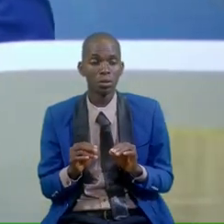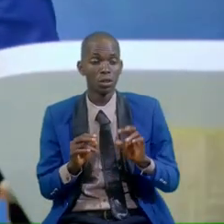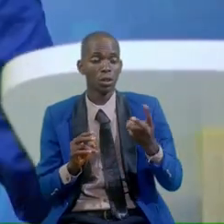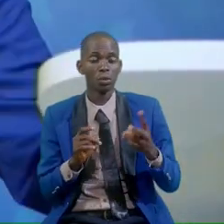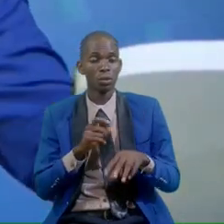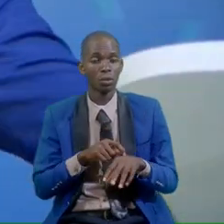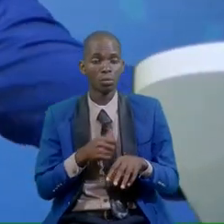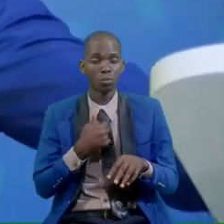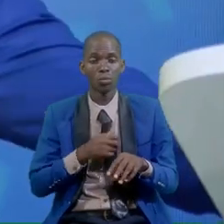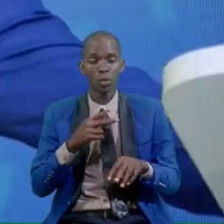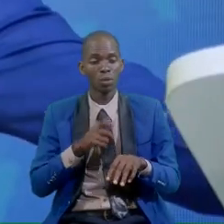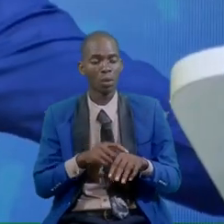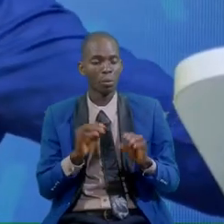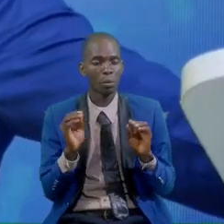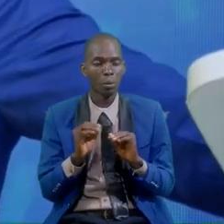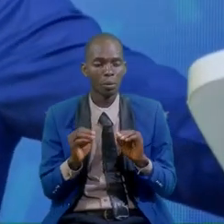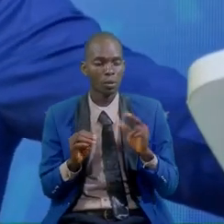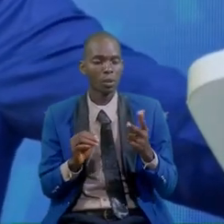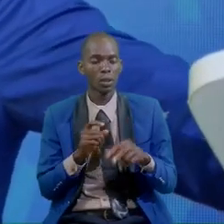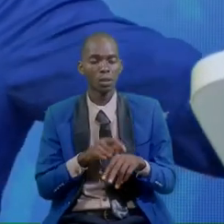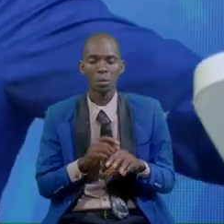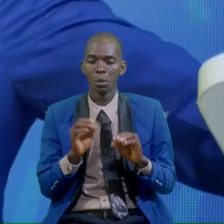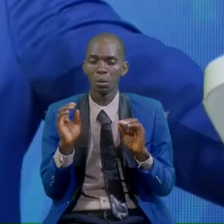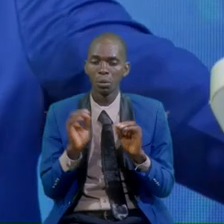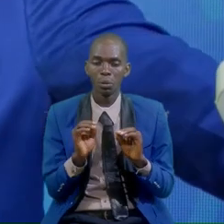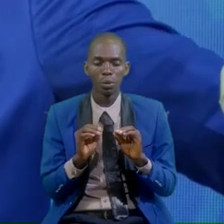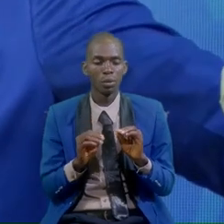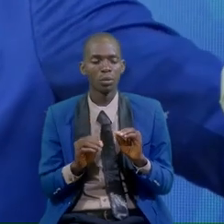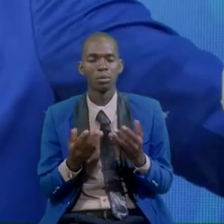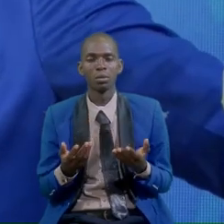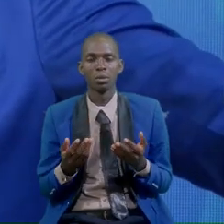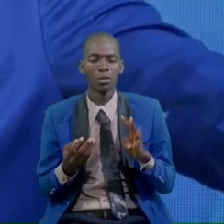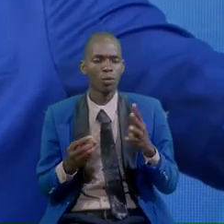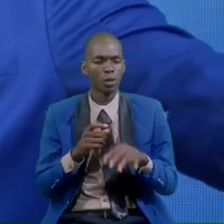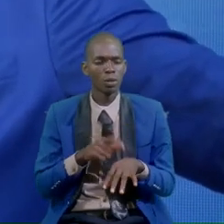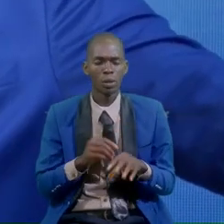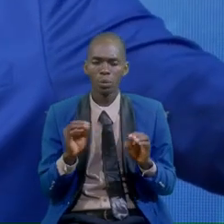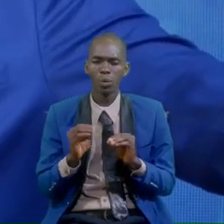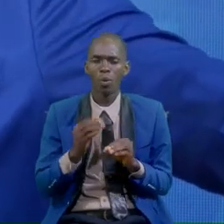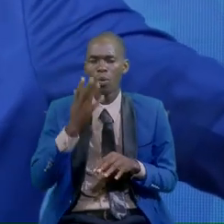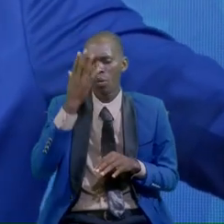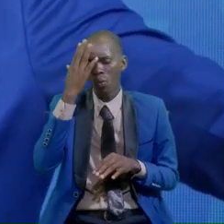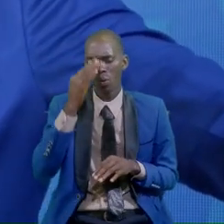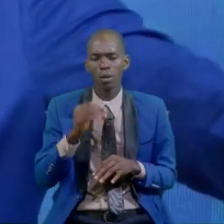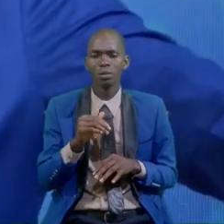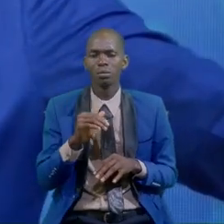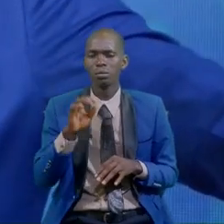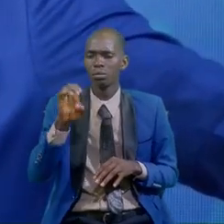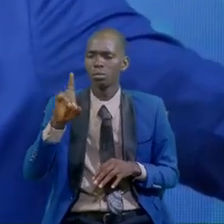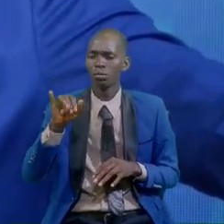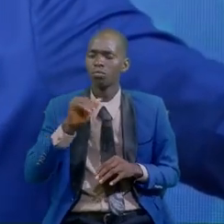nothing. The fourth time, nothing. Why didn't Elijah give up and go back to God and say,